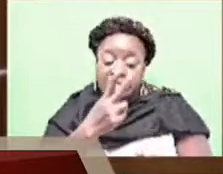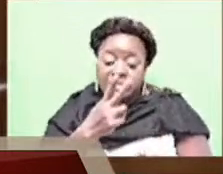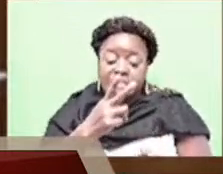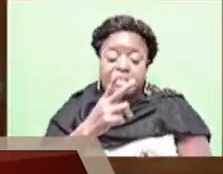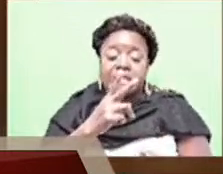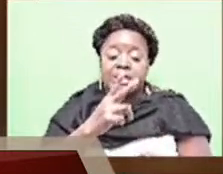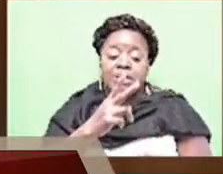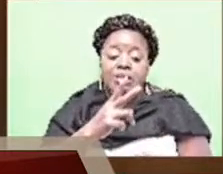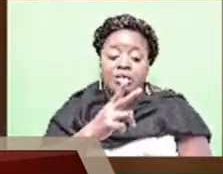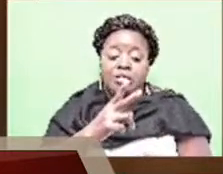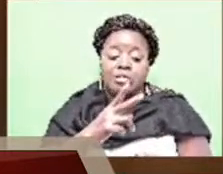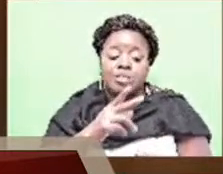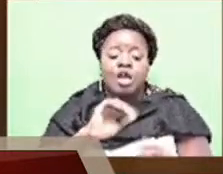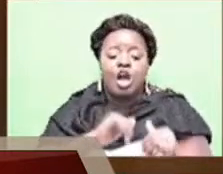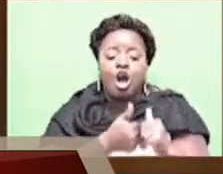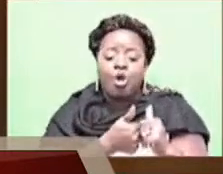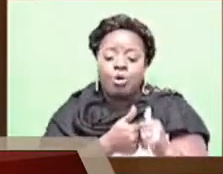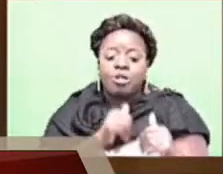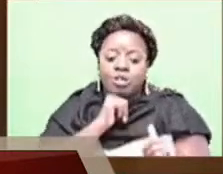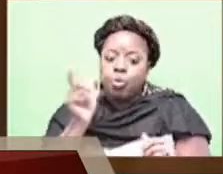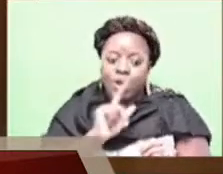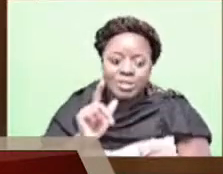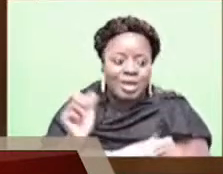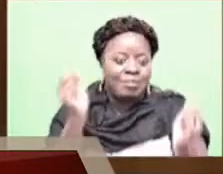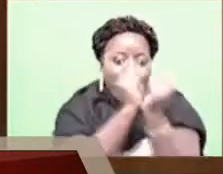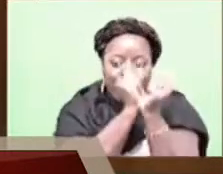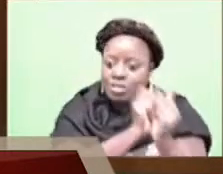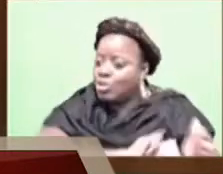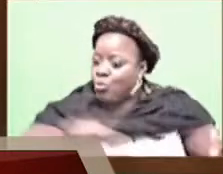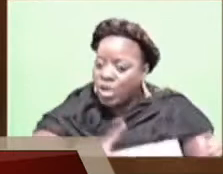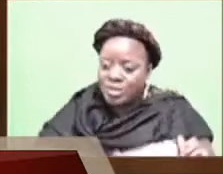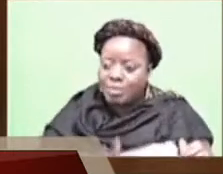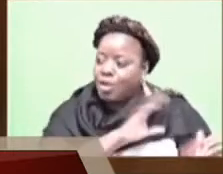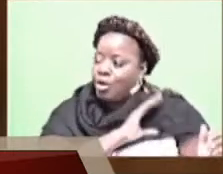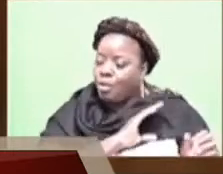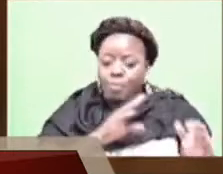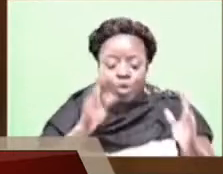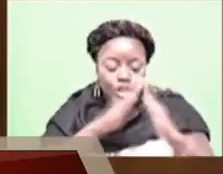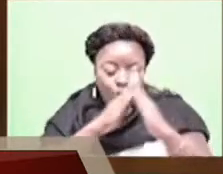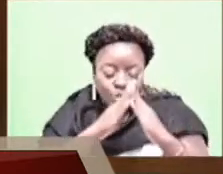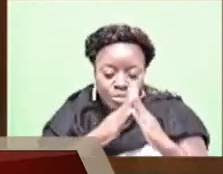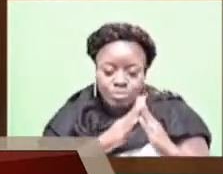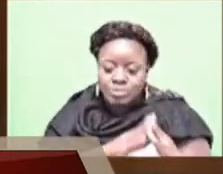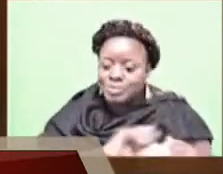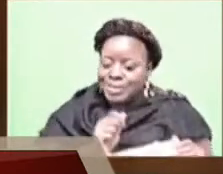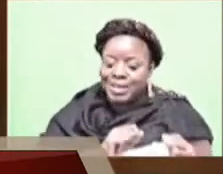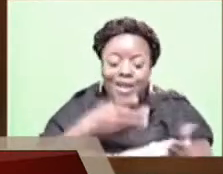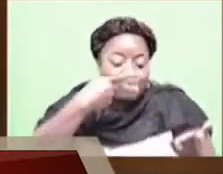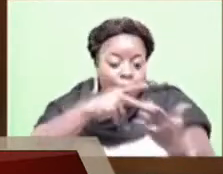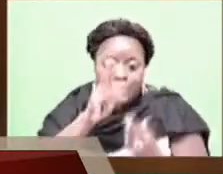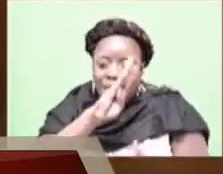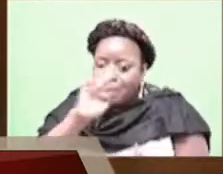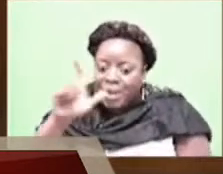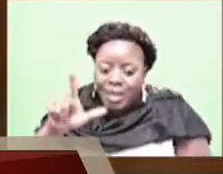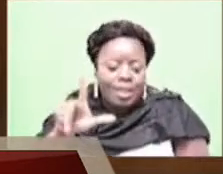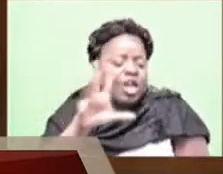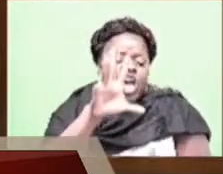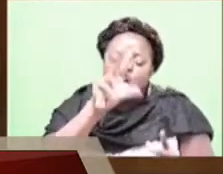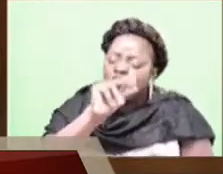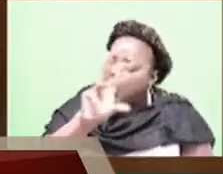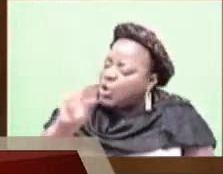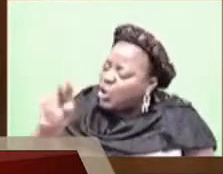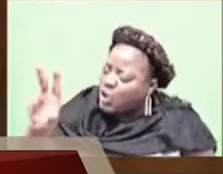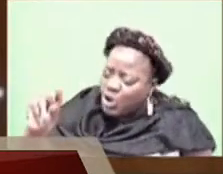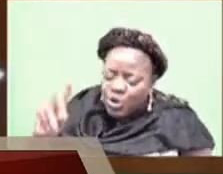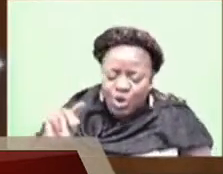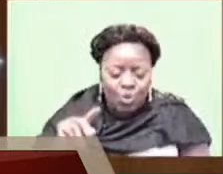compel you to arrest someone, take them down to the police station, arrange bail at station or in the magistrate's